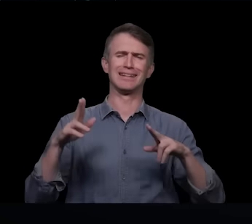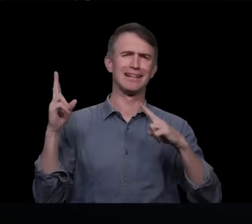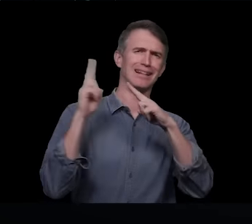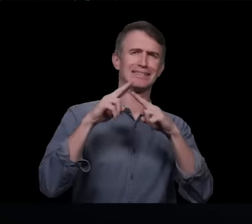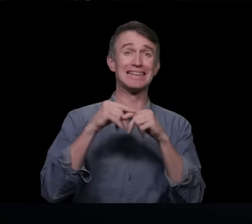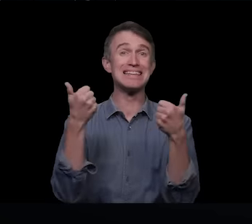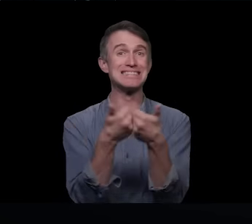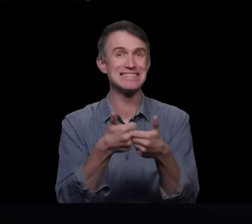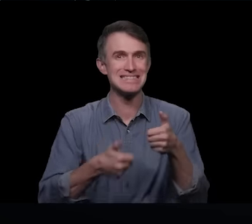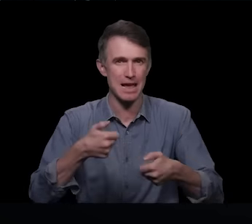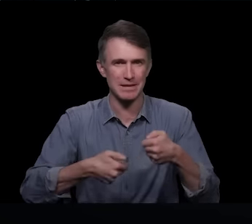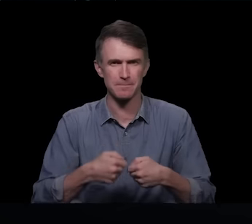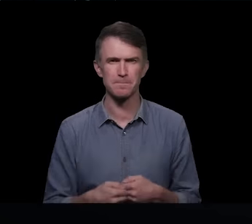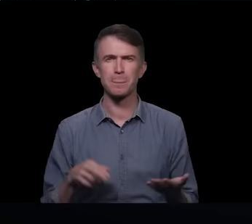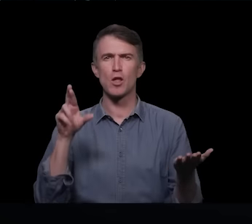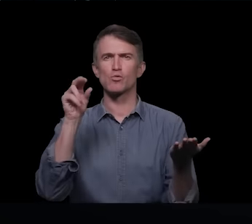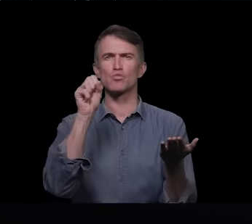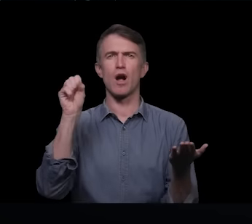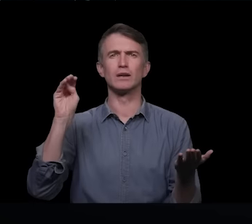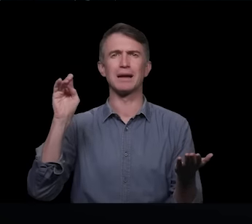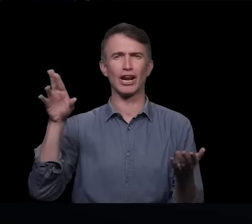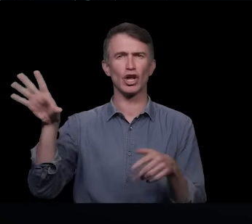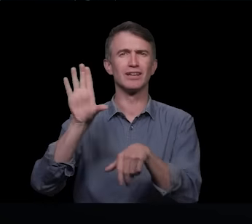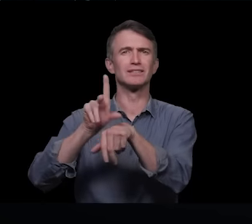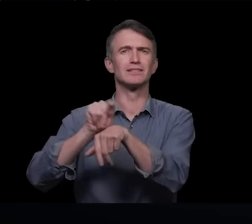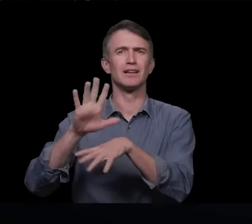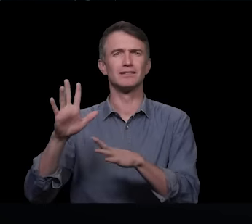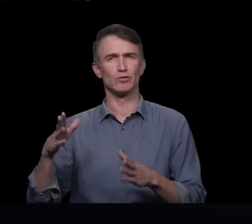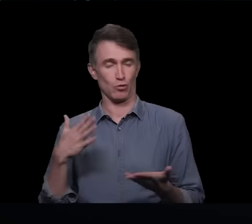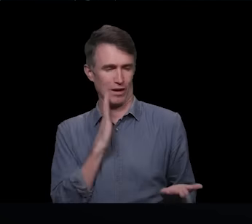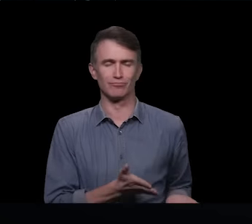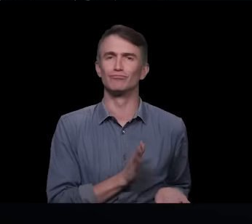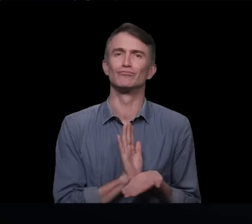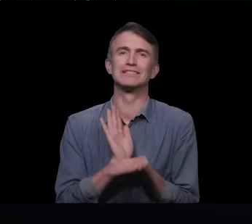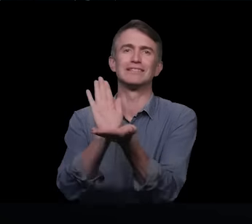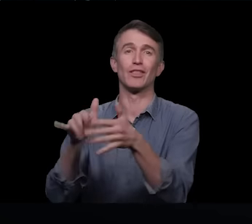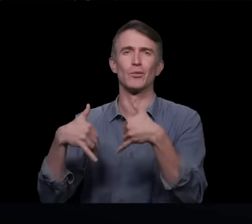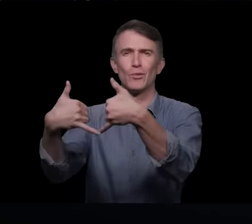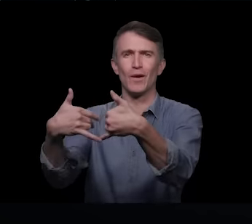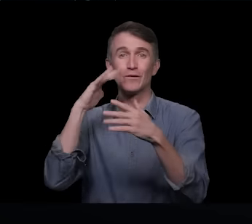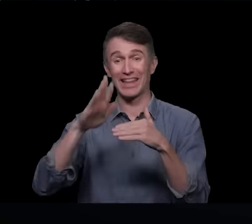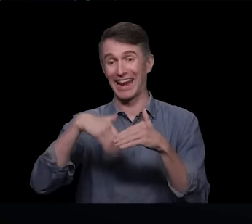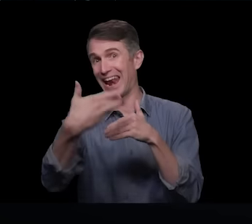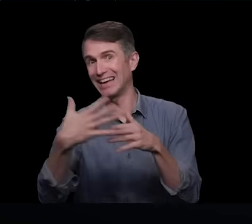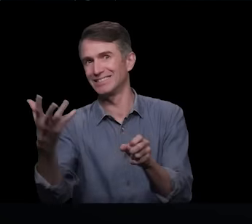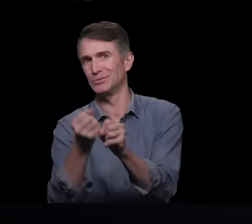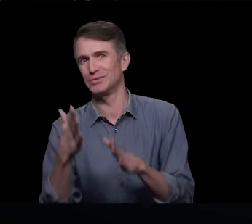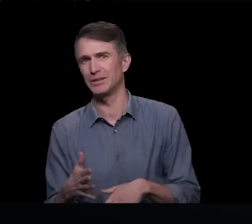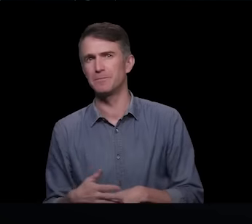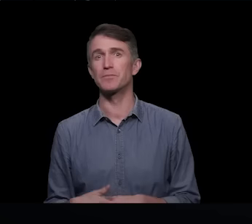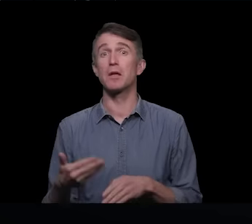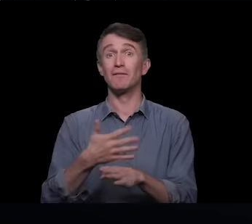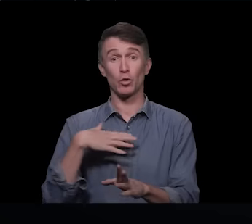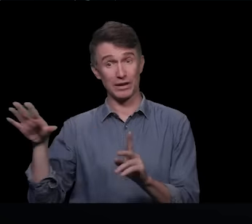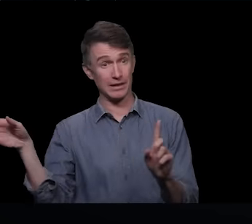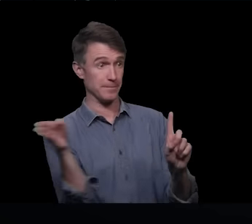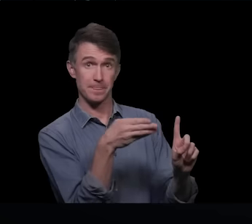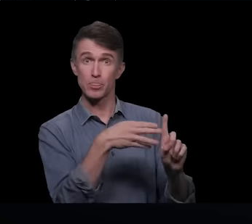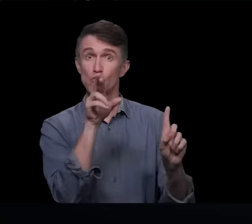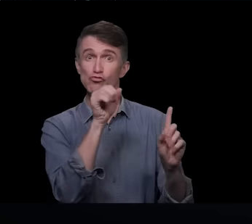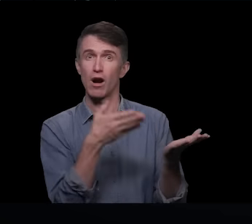Gaming. Ross Miner, narrator and accessibility consultant, will be presenting this award to our next recipient. But before we go